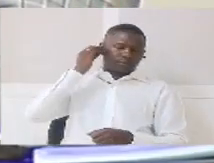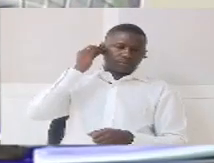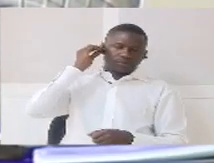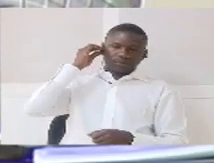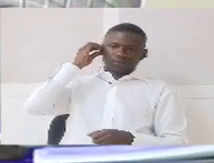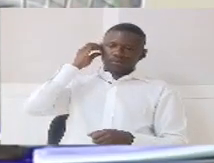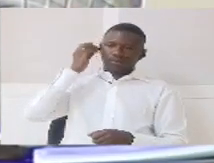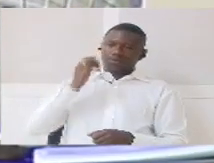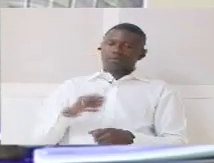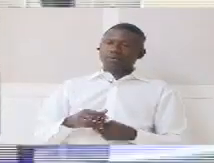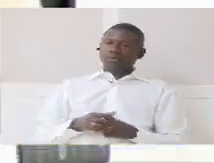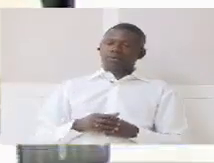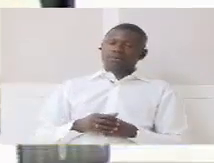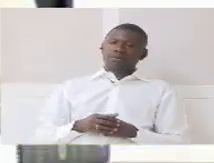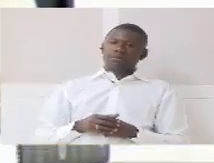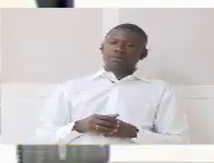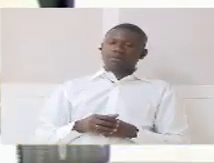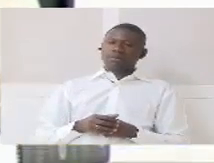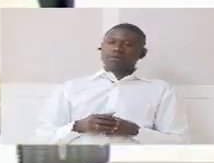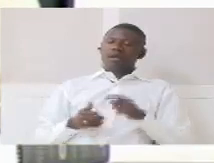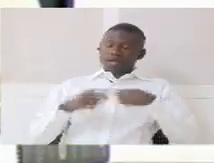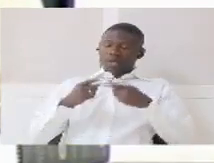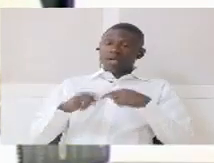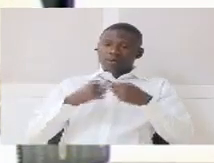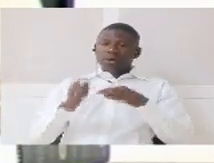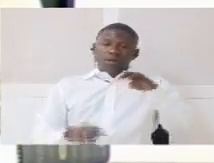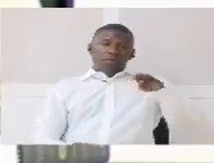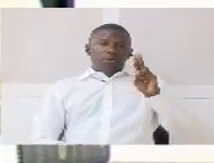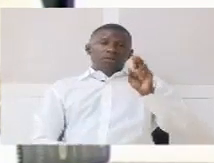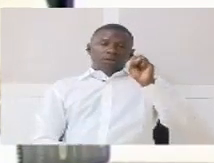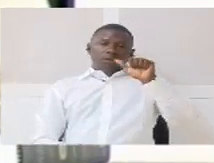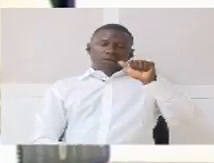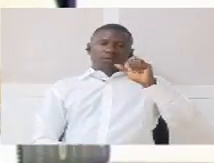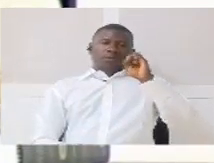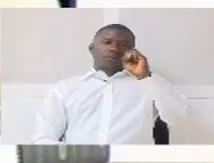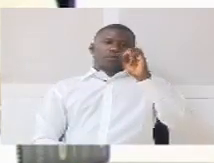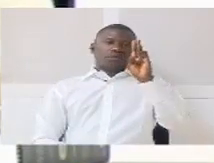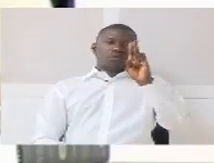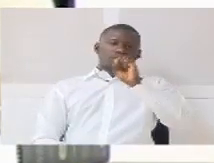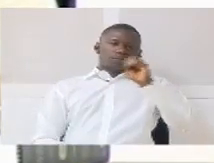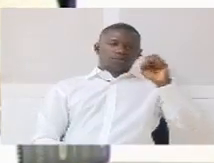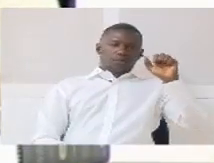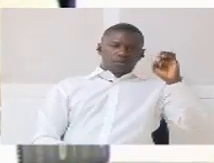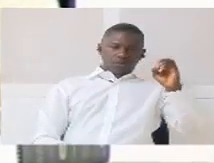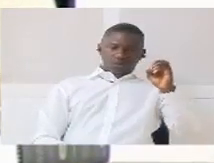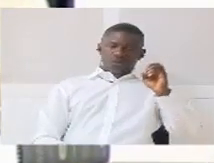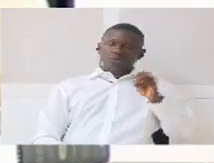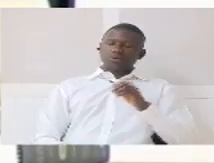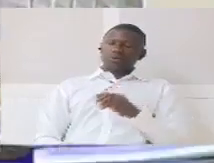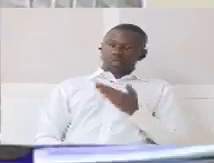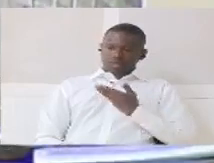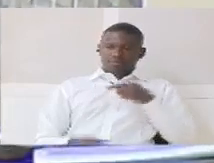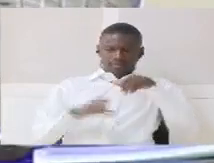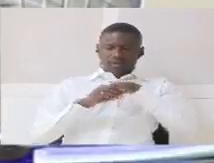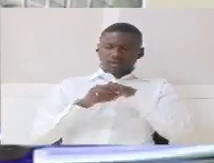was in that list. Exactly for her, the same scenario. That's what and I'm he left you. The prison. Already. In the prison, Bulala, you go with your discharge certificate.